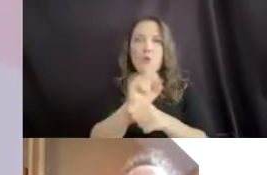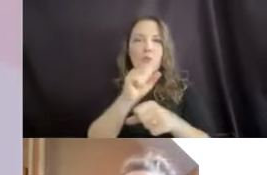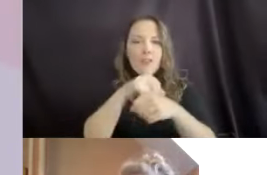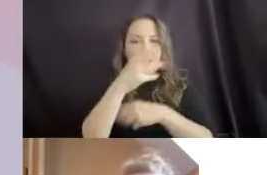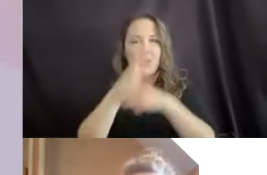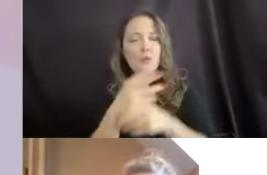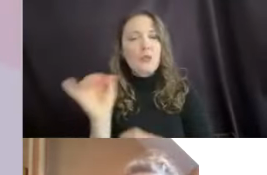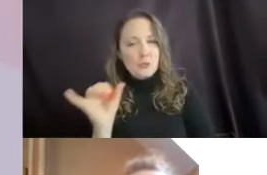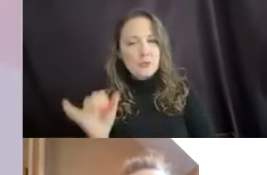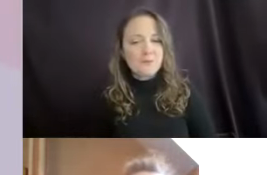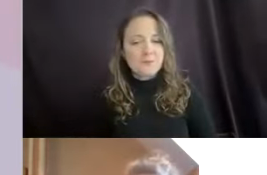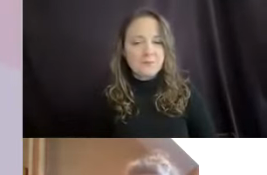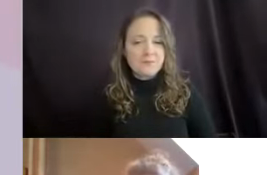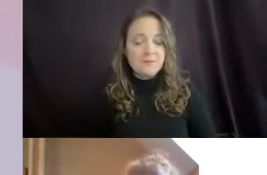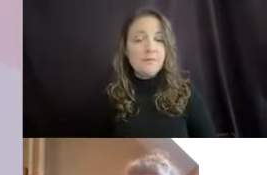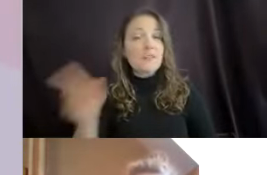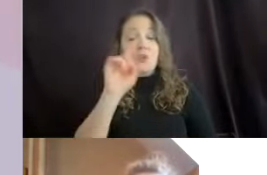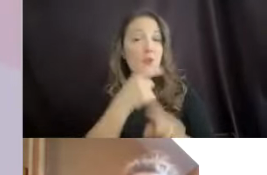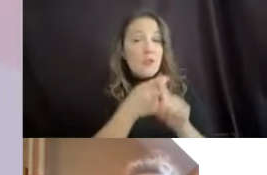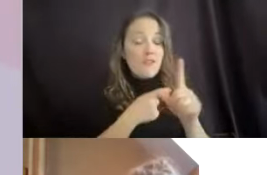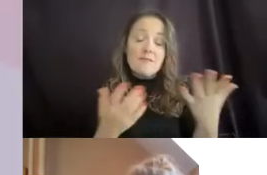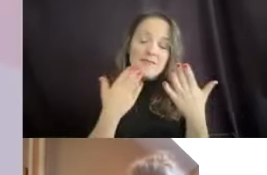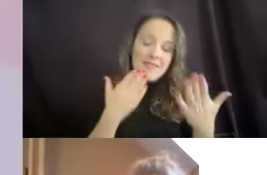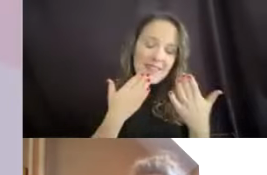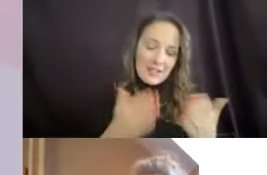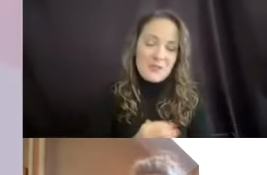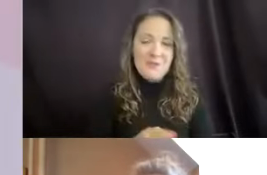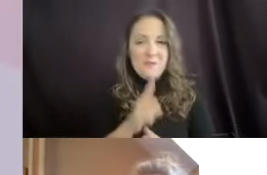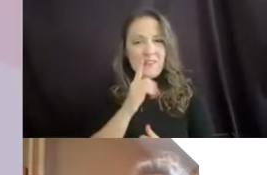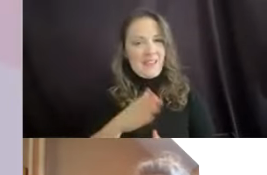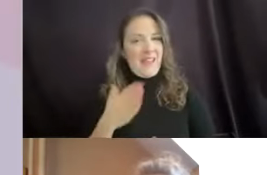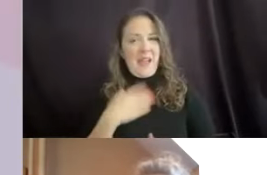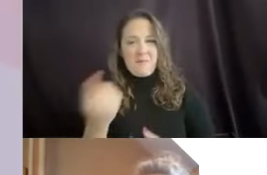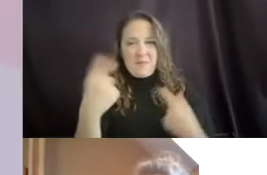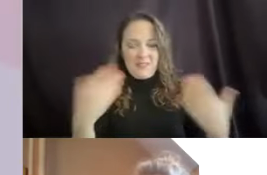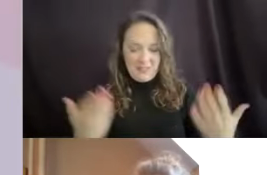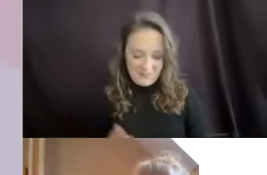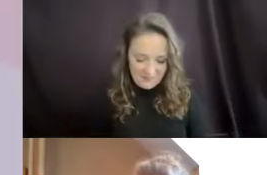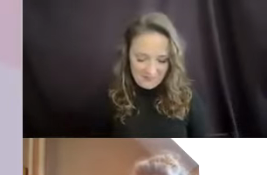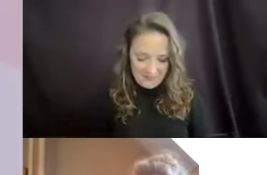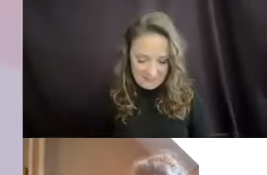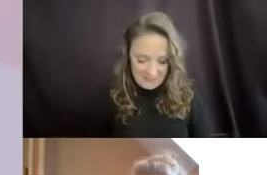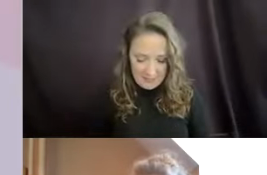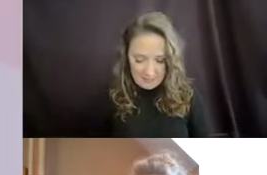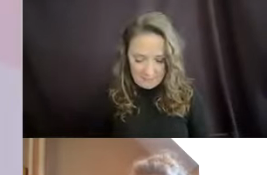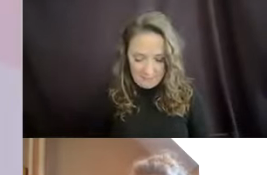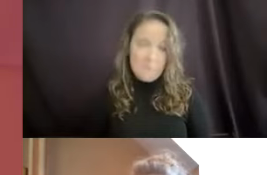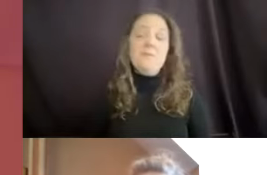So wherever you're from, thank you for being here. I'm so happy to have you. Now let's get into it.